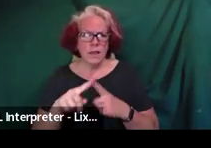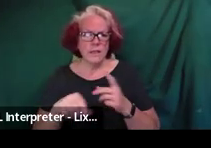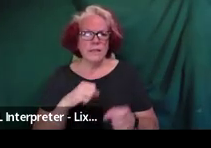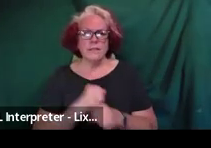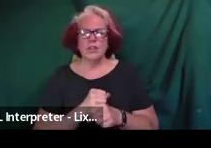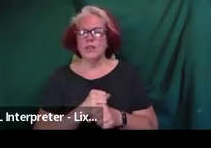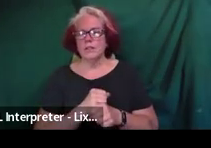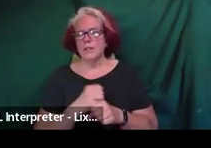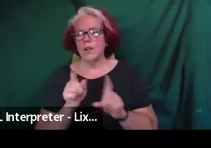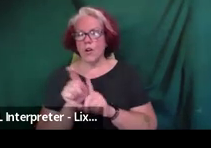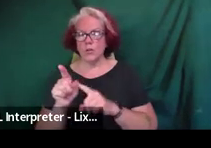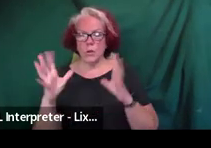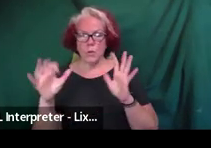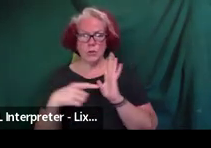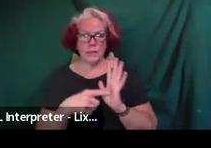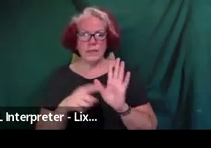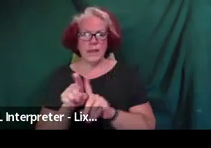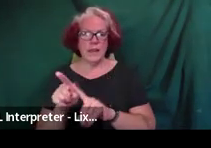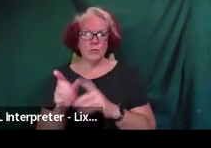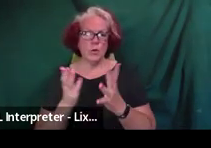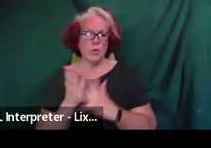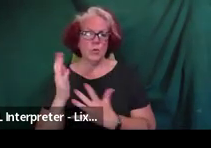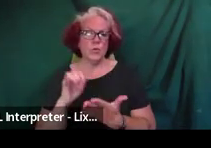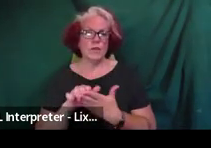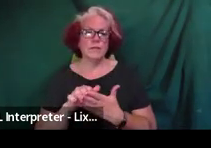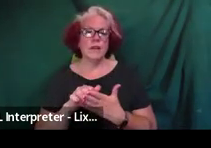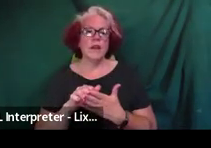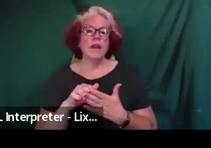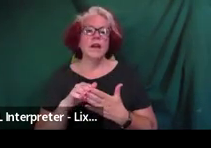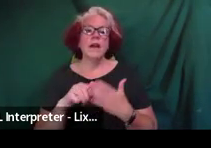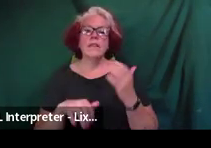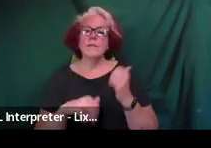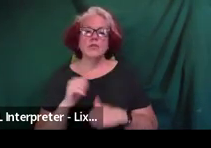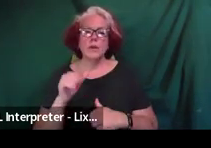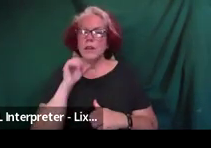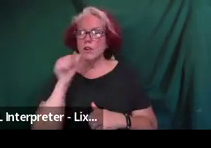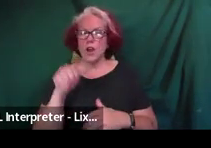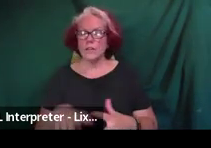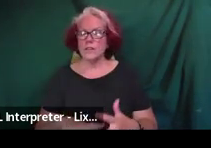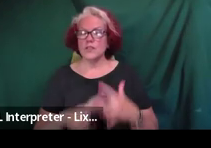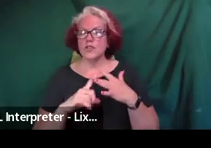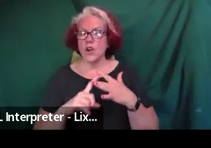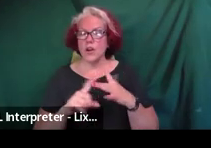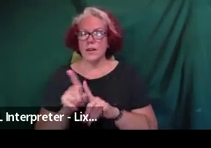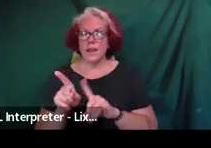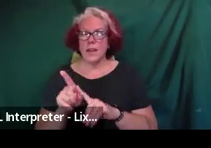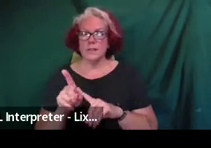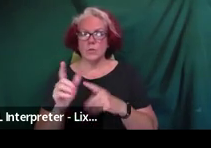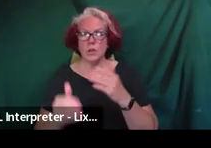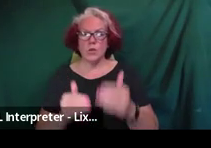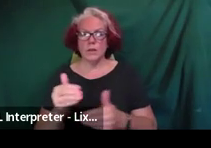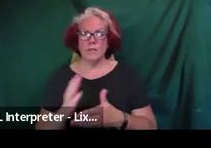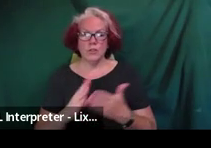want to indicate as we go through this, you will see that the majority of them are not started as we move down into some